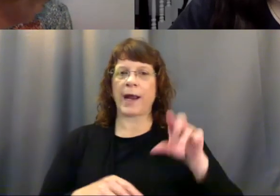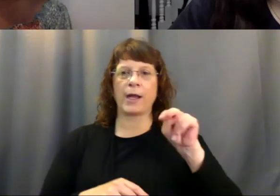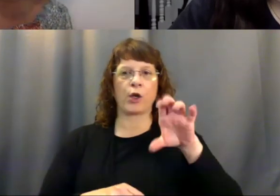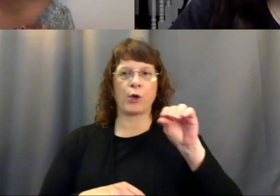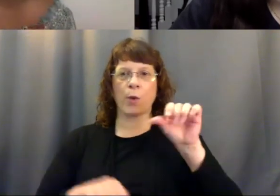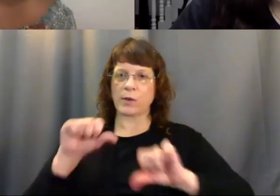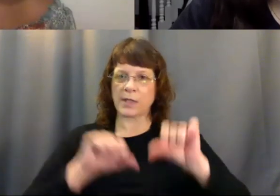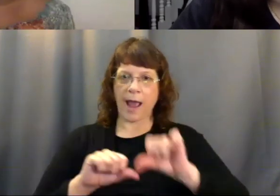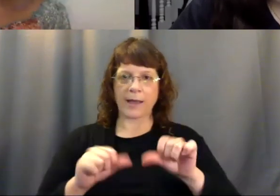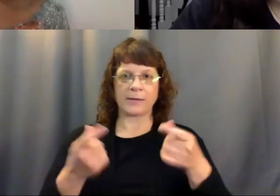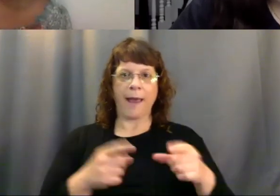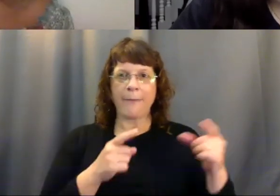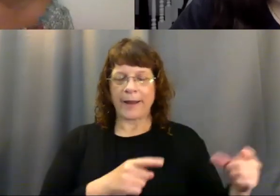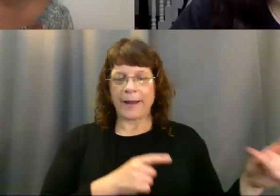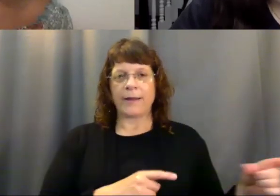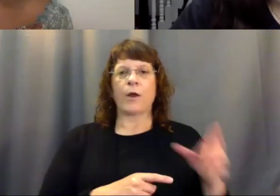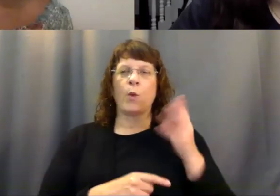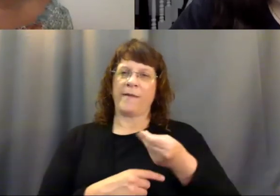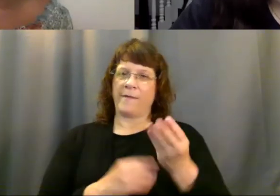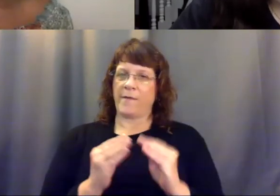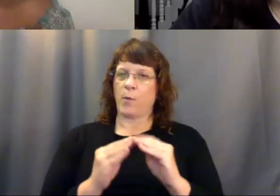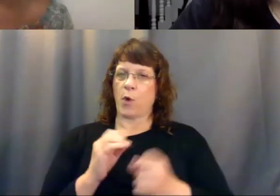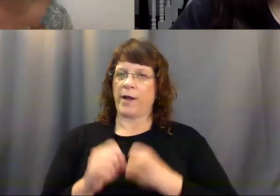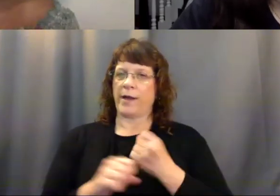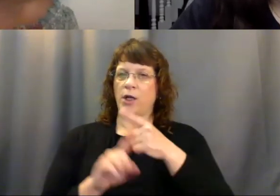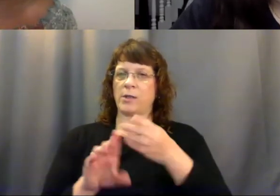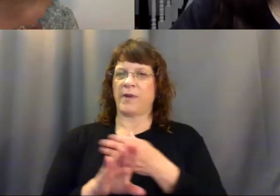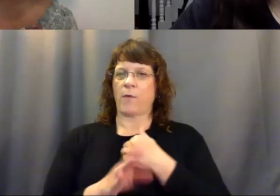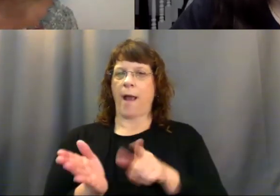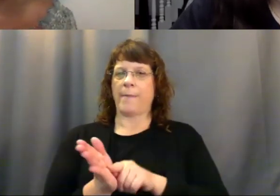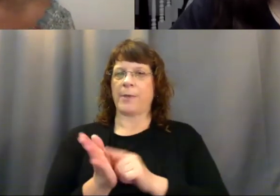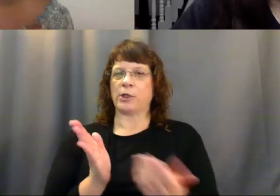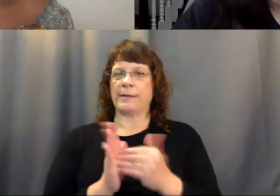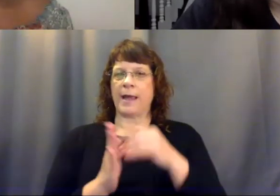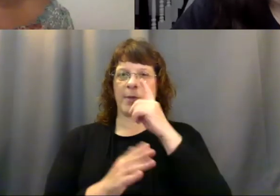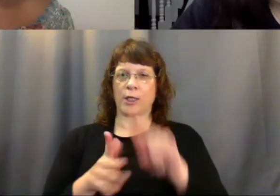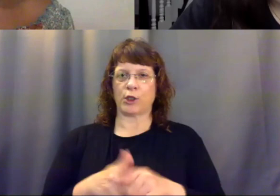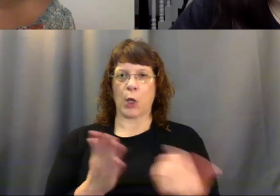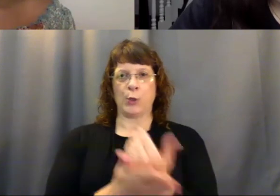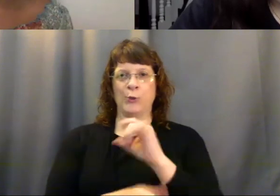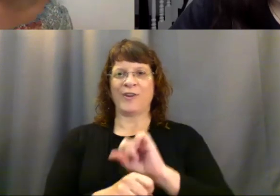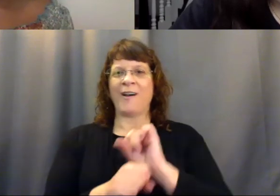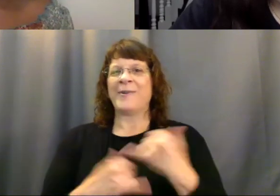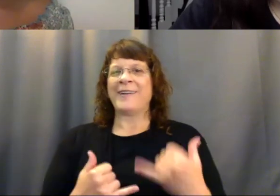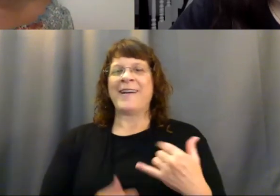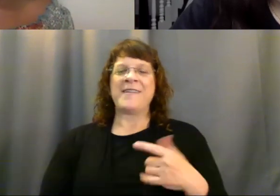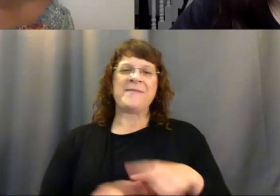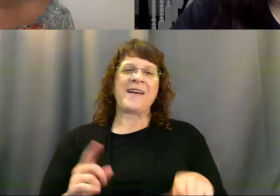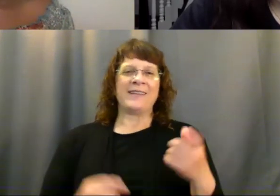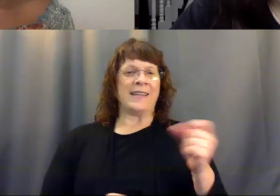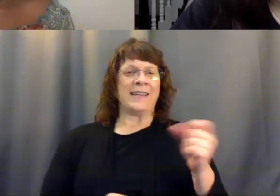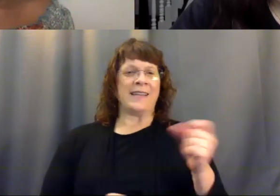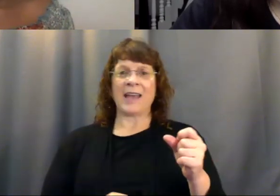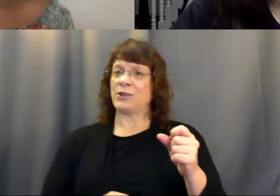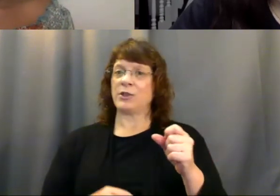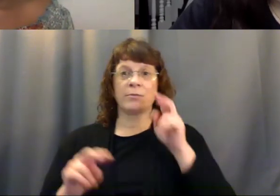happening. It's going to be a few more years before I'm publishing again because I'm starting a new job right now. But yeah, just keep your ears and